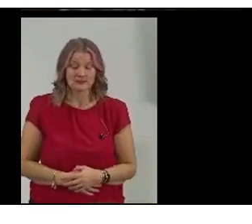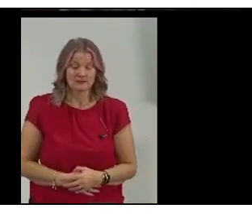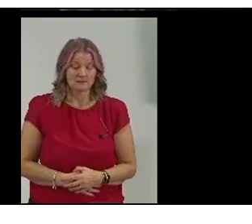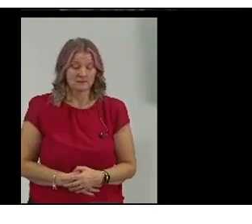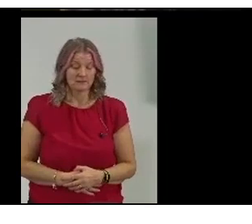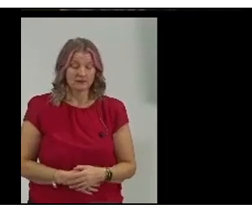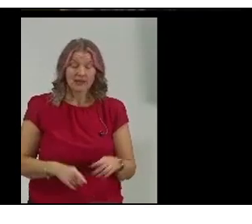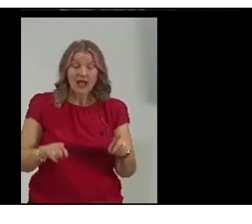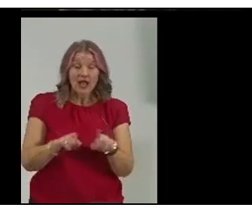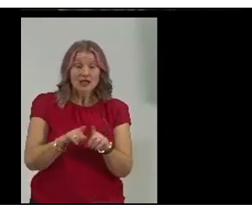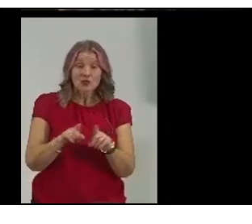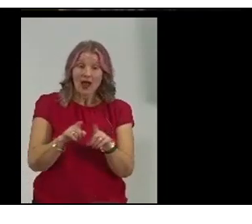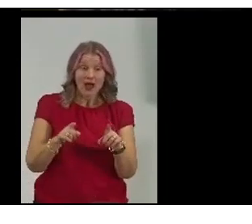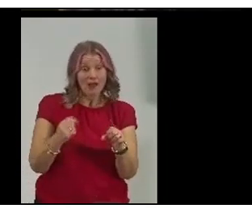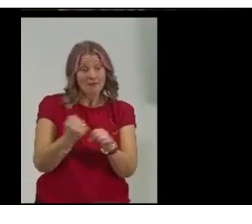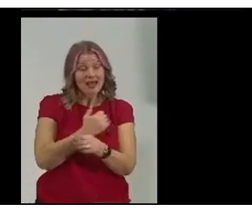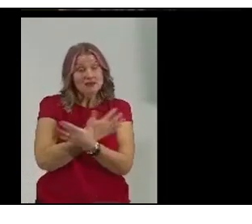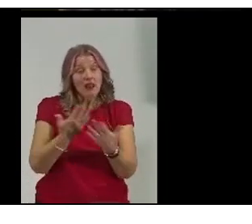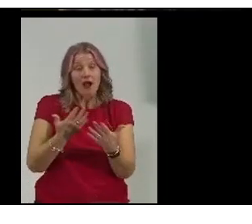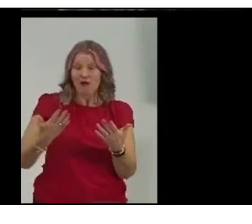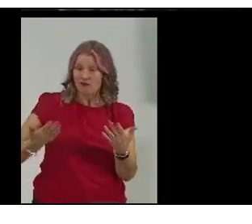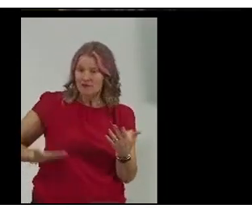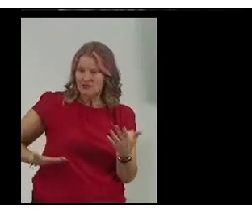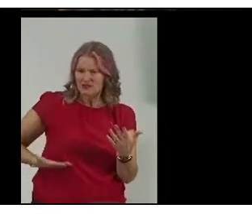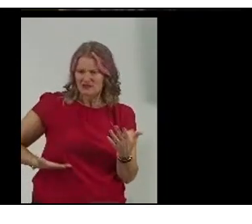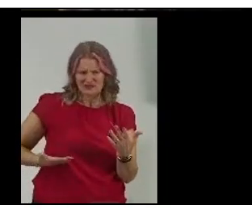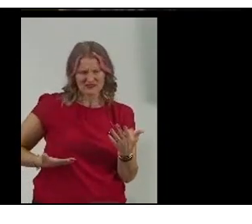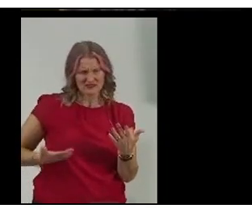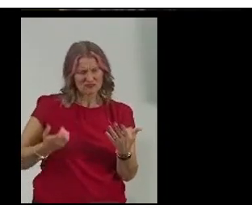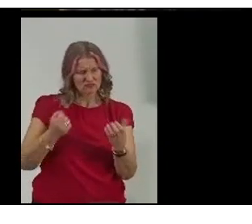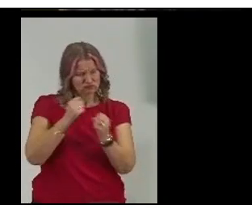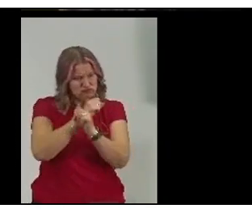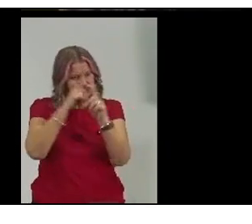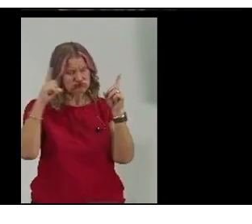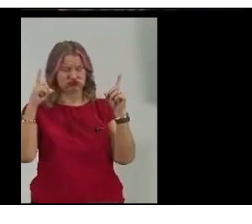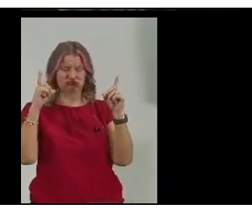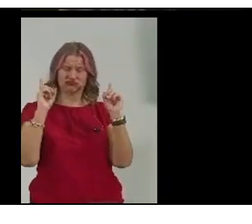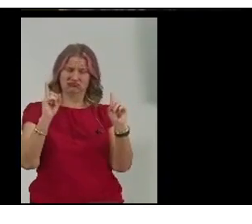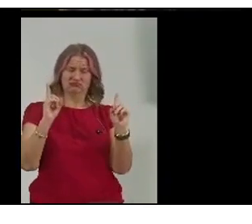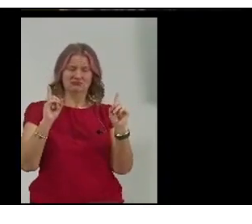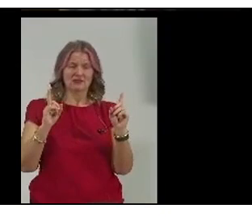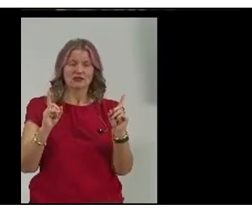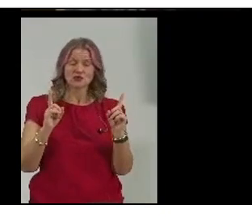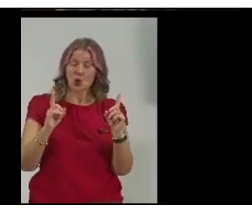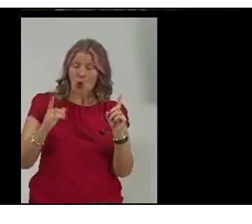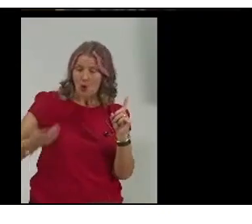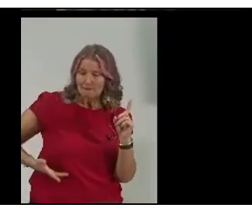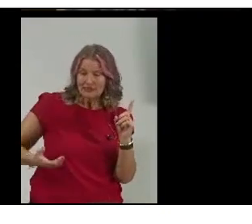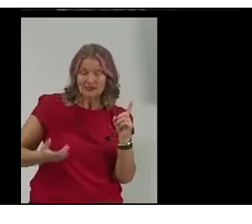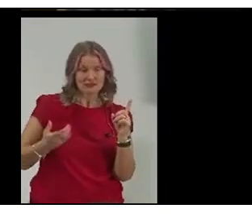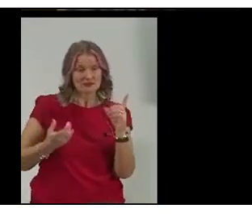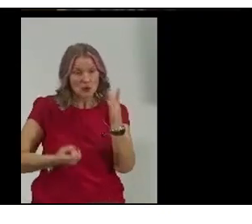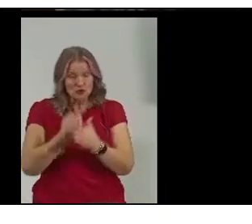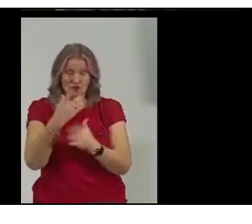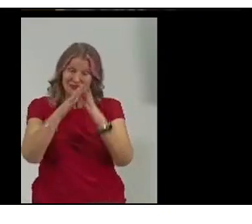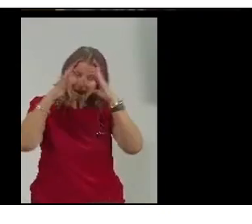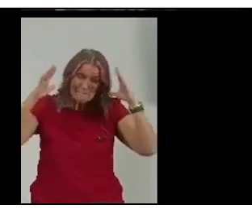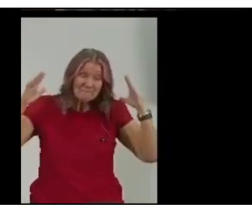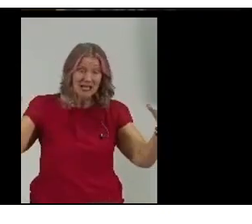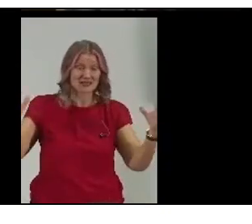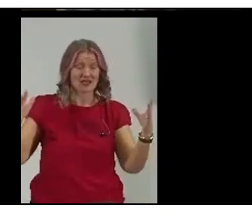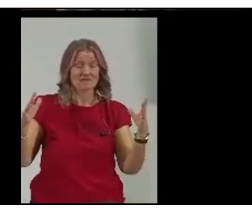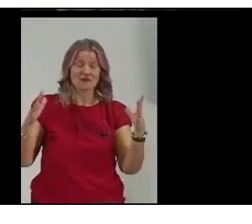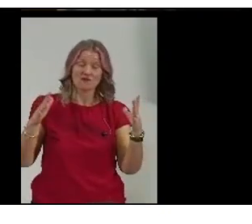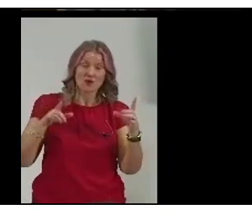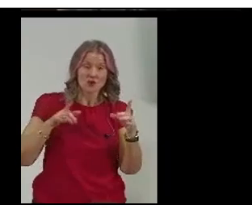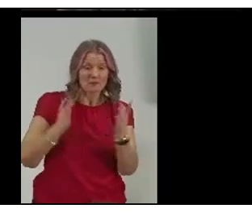it actually makes a lot of business sense as well. I think it's not just for the sake of it, the business opportunity is huge. And if you look